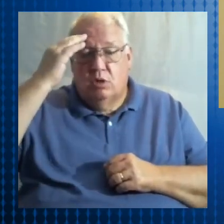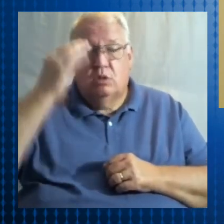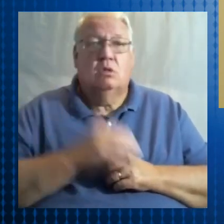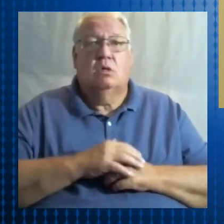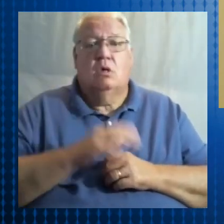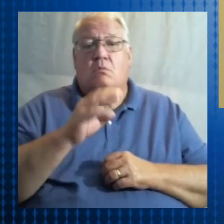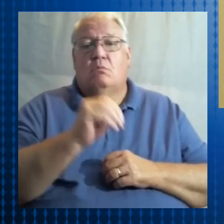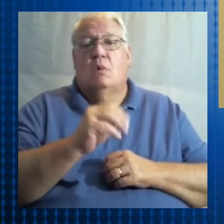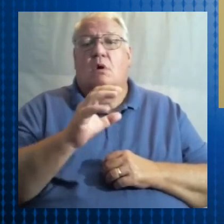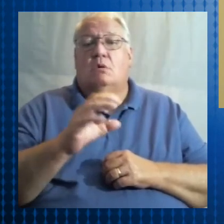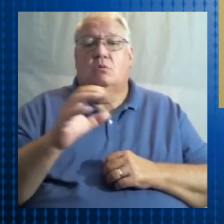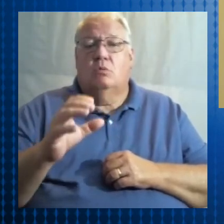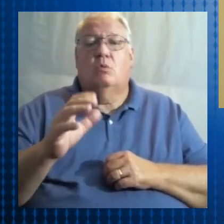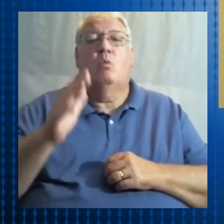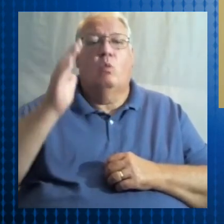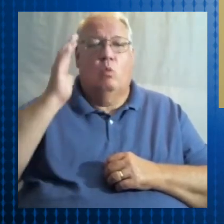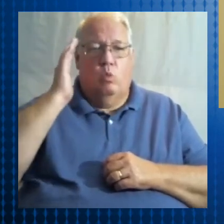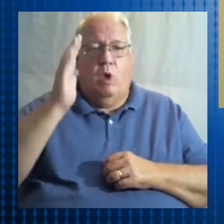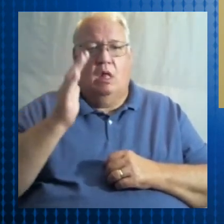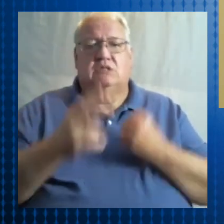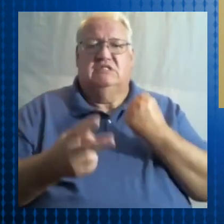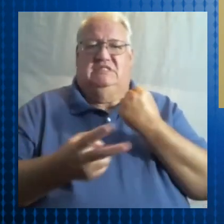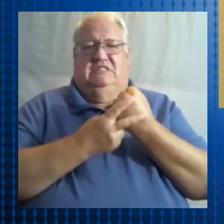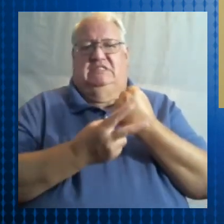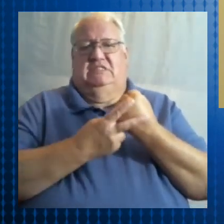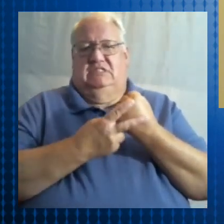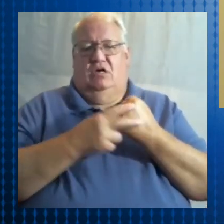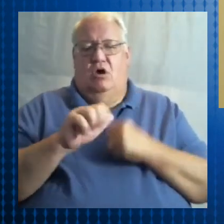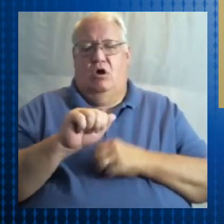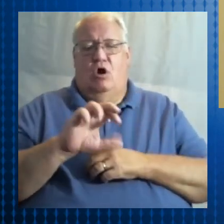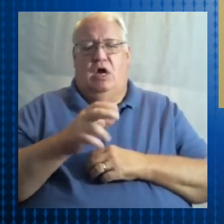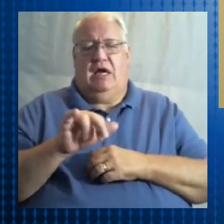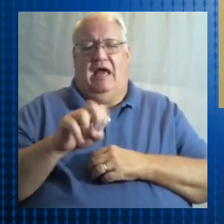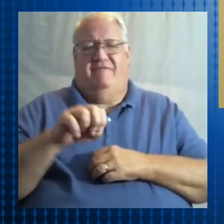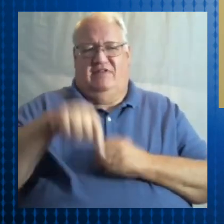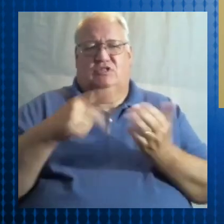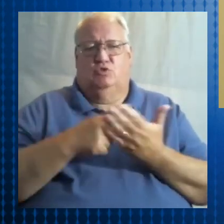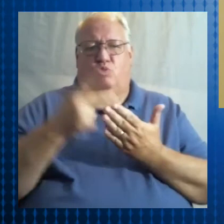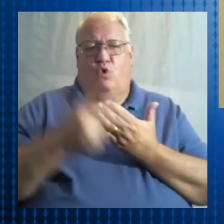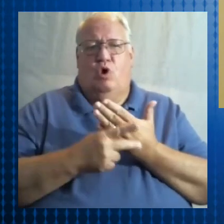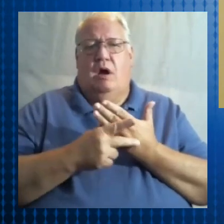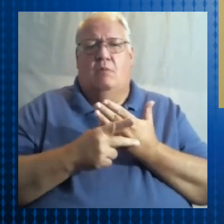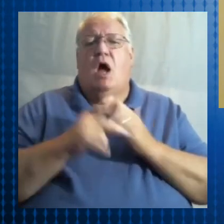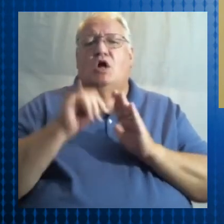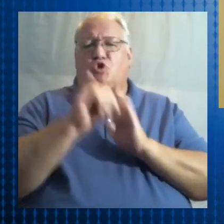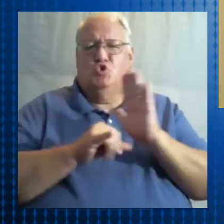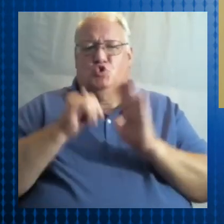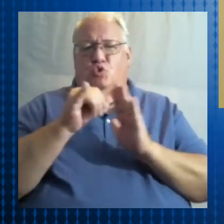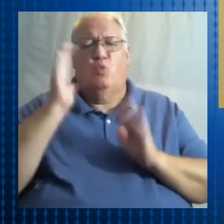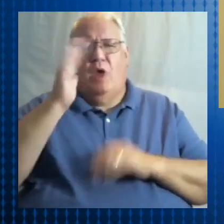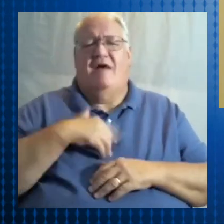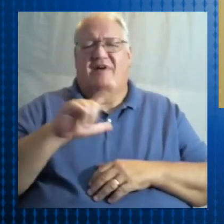Mott Community College will archive this program tonight on YouTube, and there will be a link to